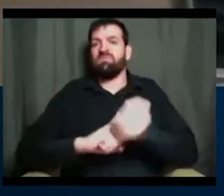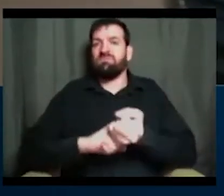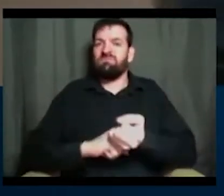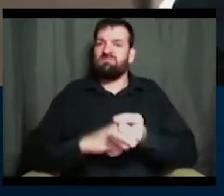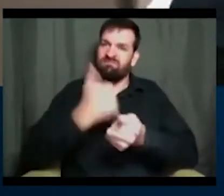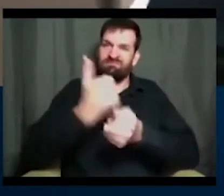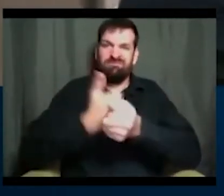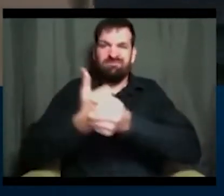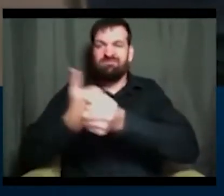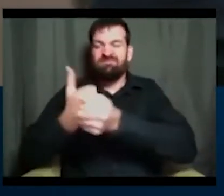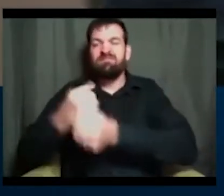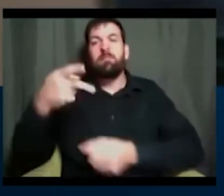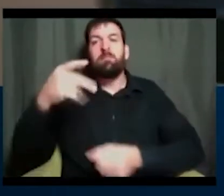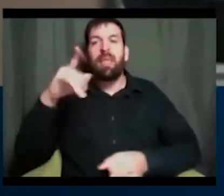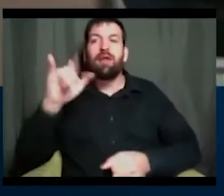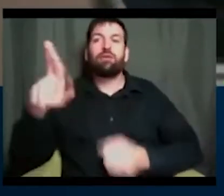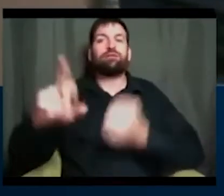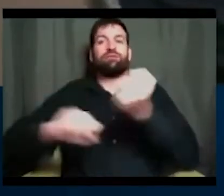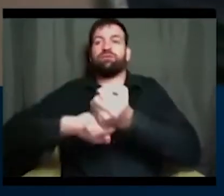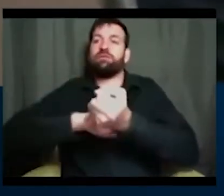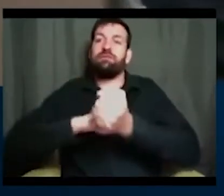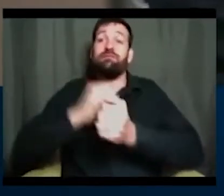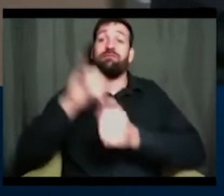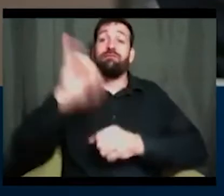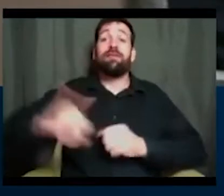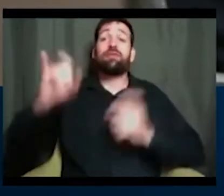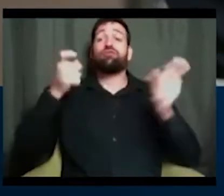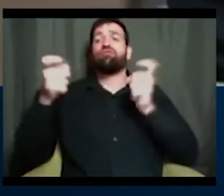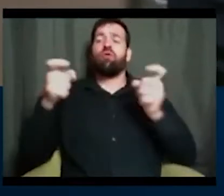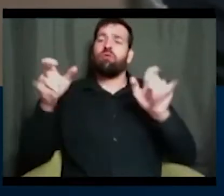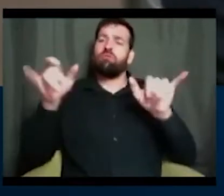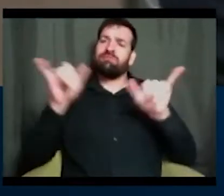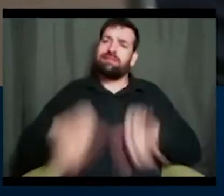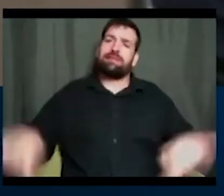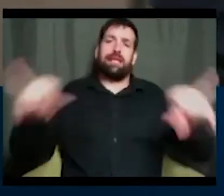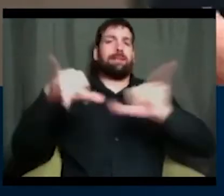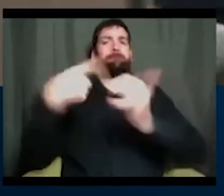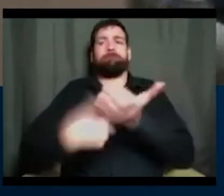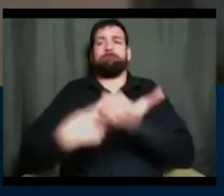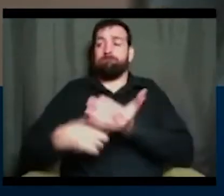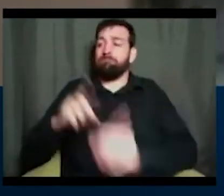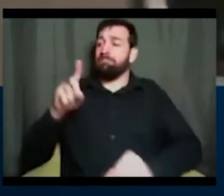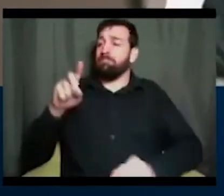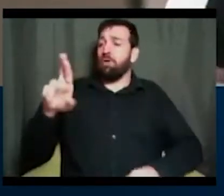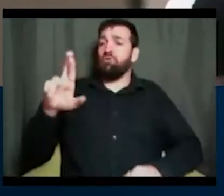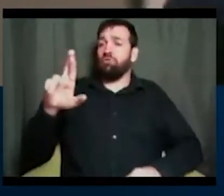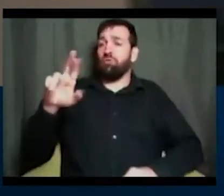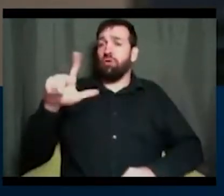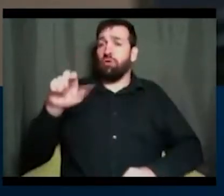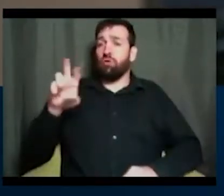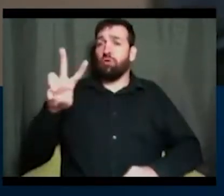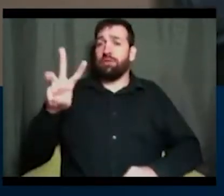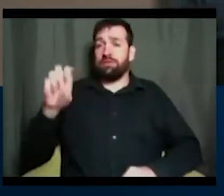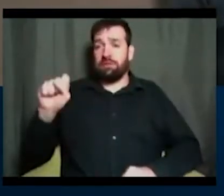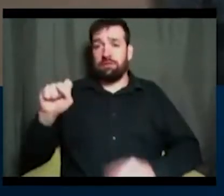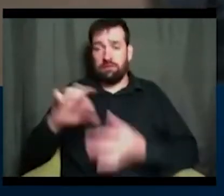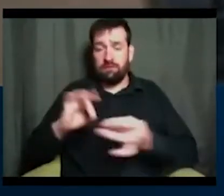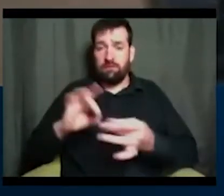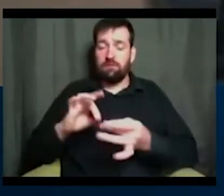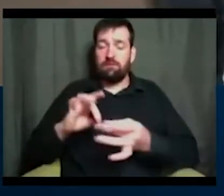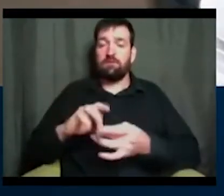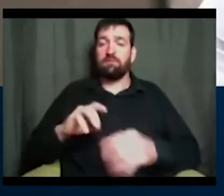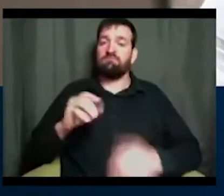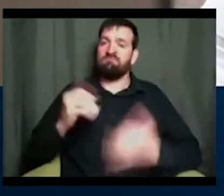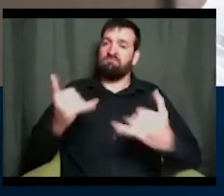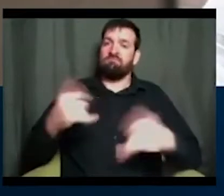control and keep having those conversations about vaccine. As Dr. Lewis said, I'm a big proponent of this is a time when we need to get